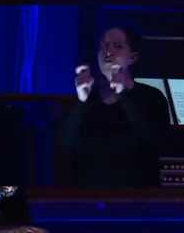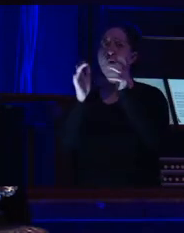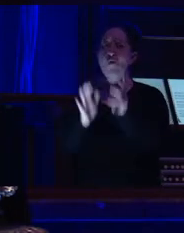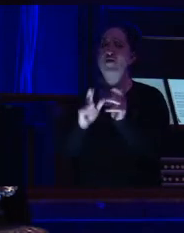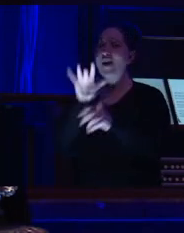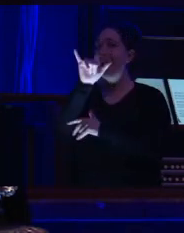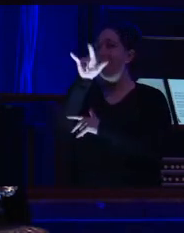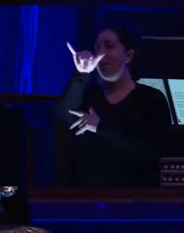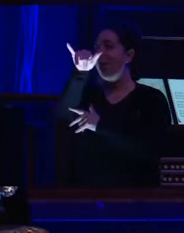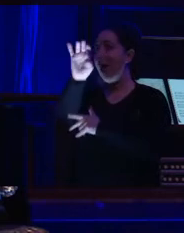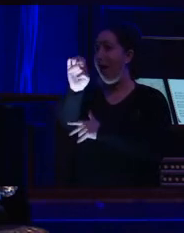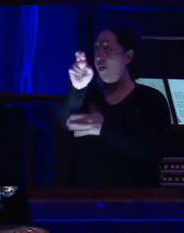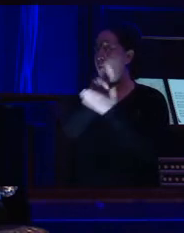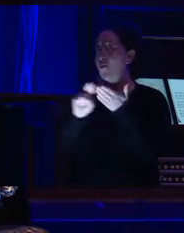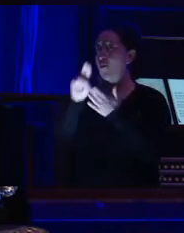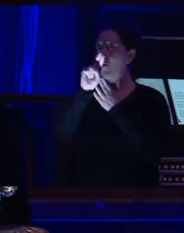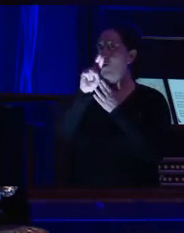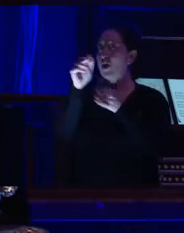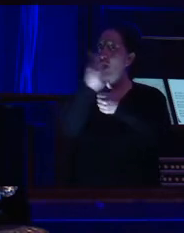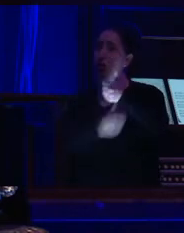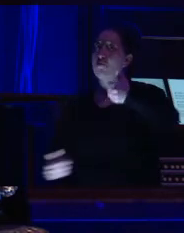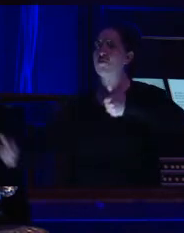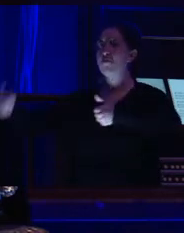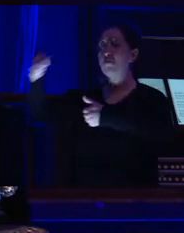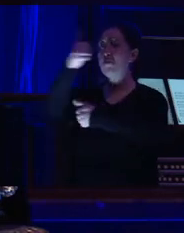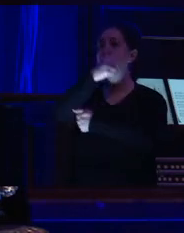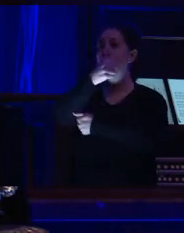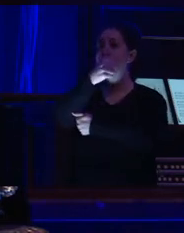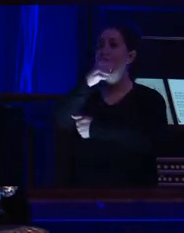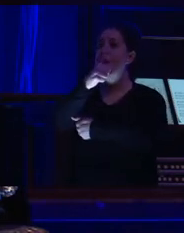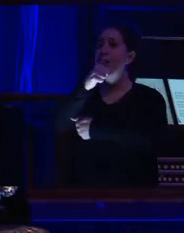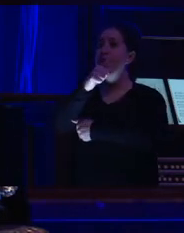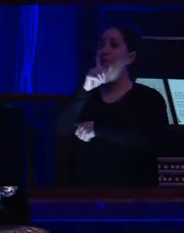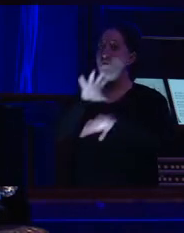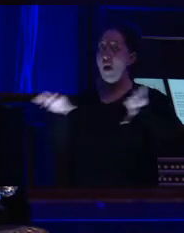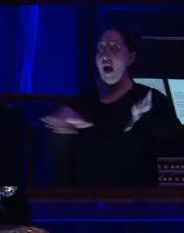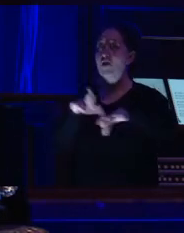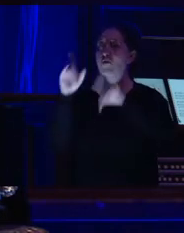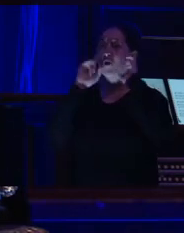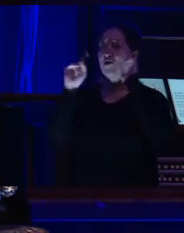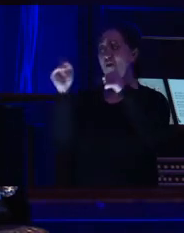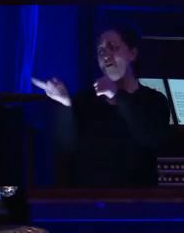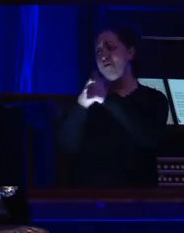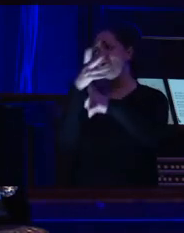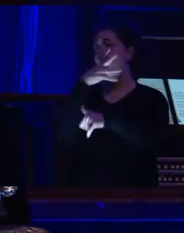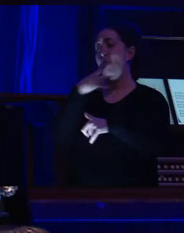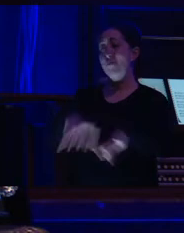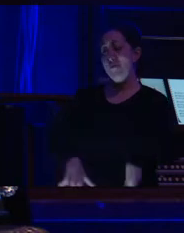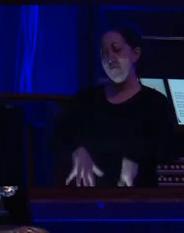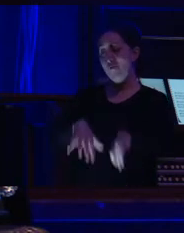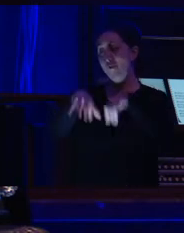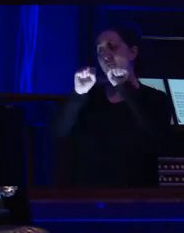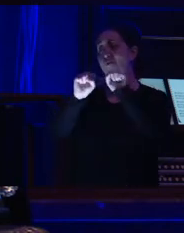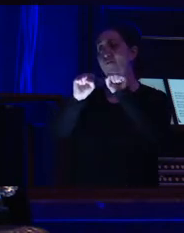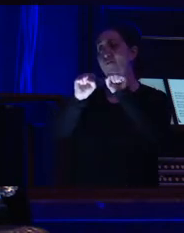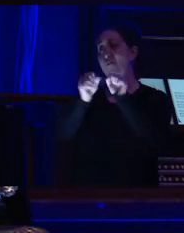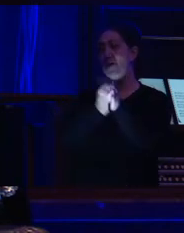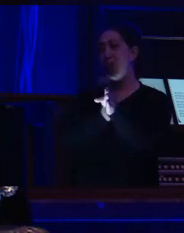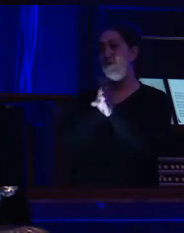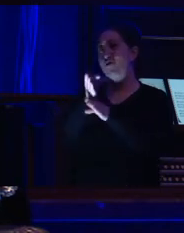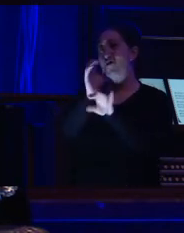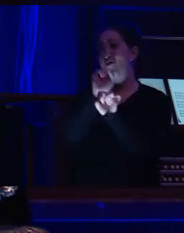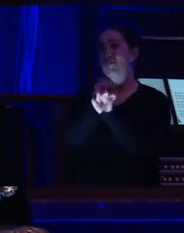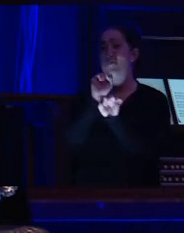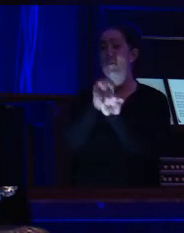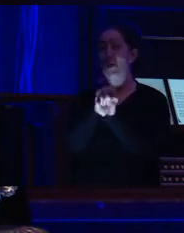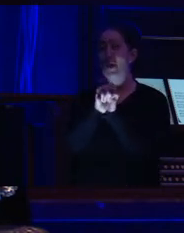University before being promoted to acting president, the first woman to hold this position. She was